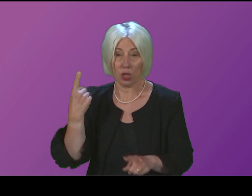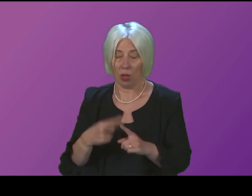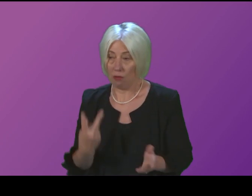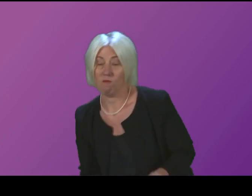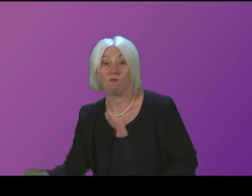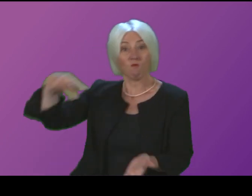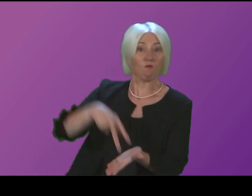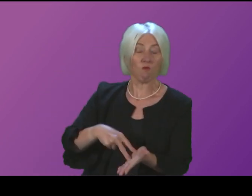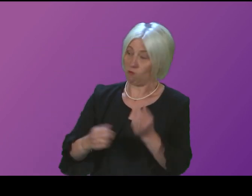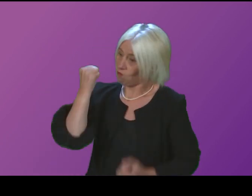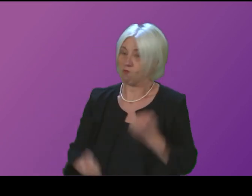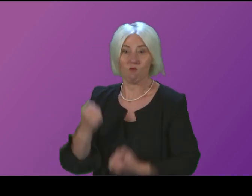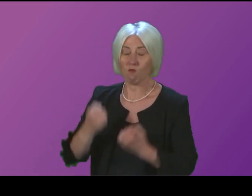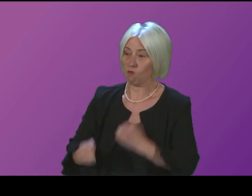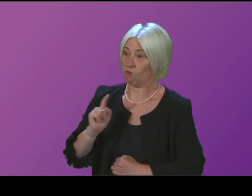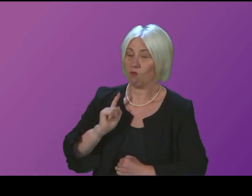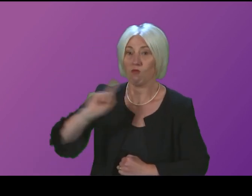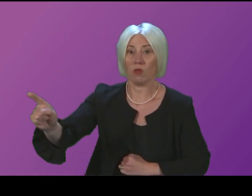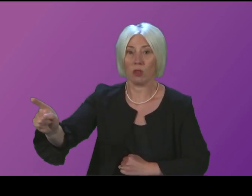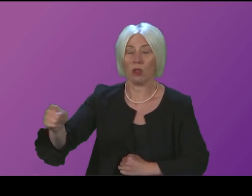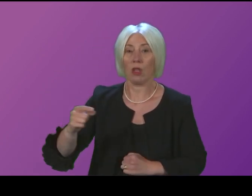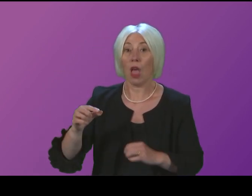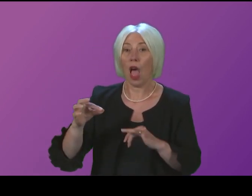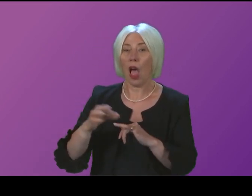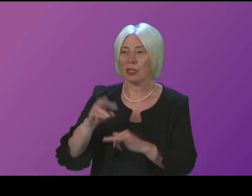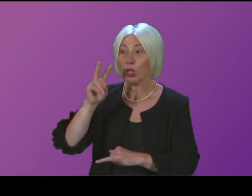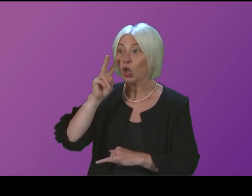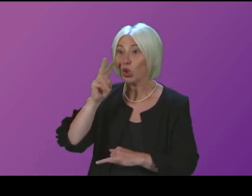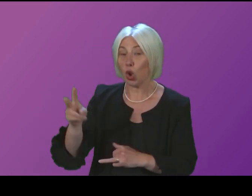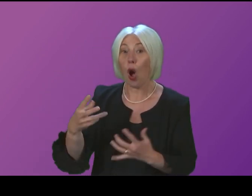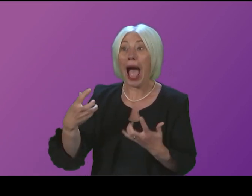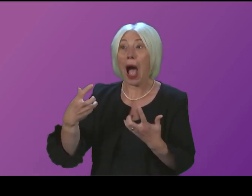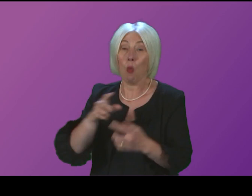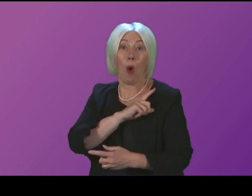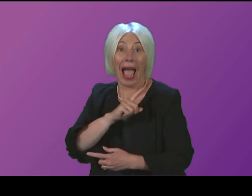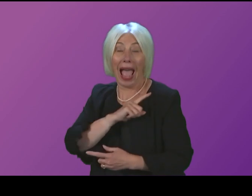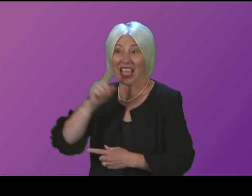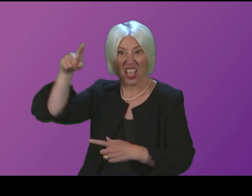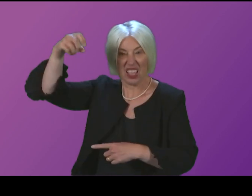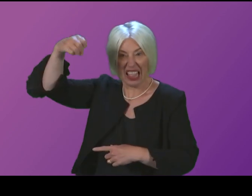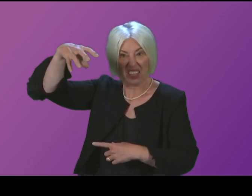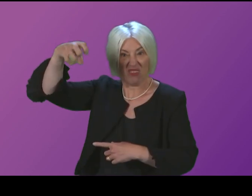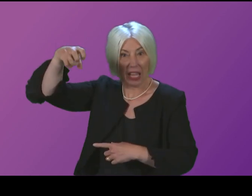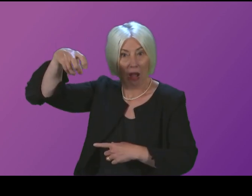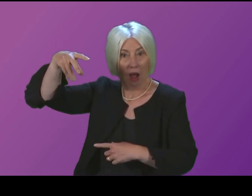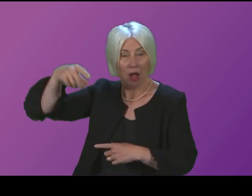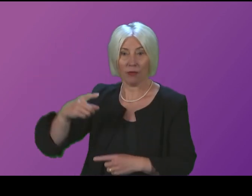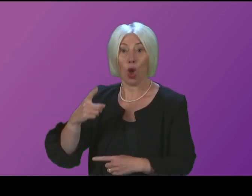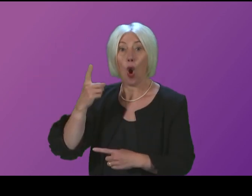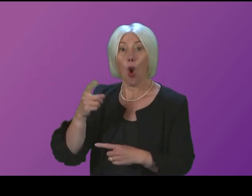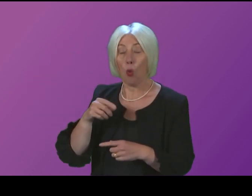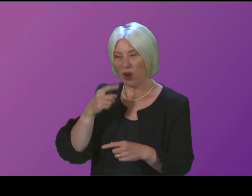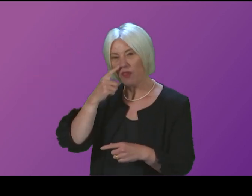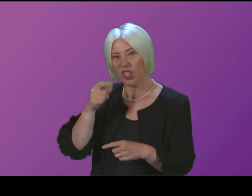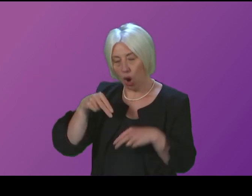and darted across the room. Peter had spotted the cause of the flickering light. One of the Queen's young corgis,